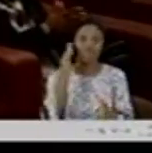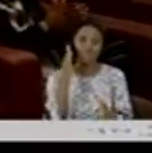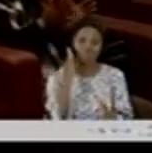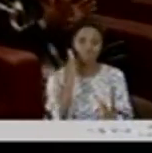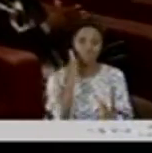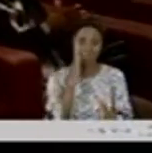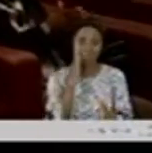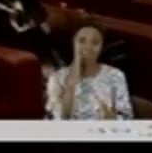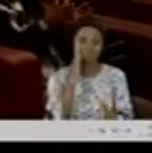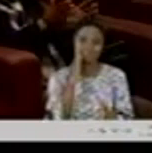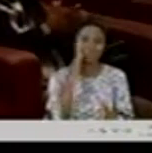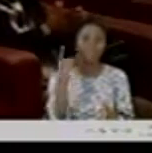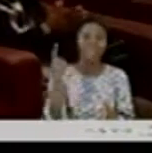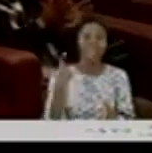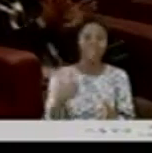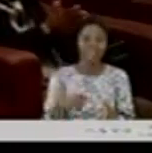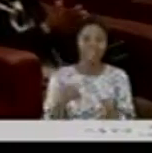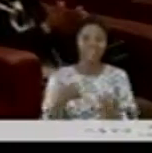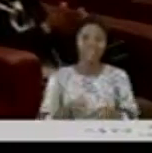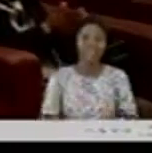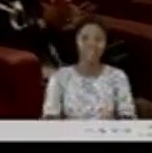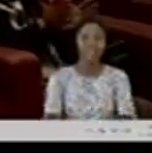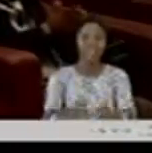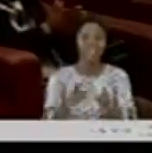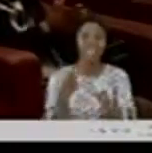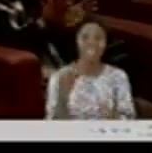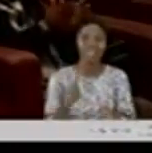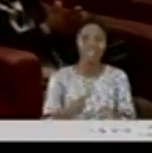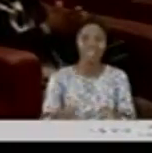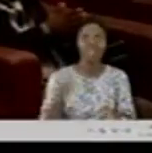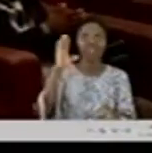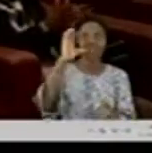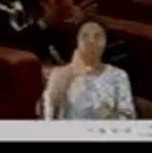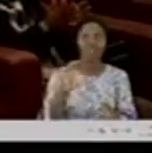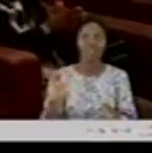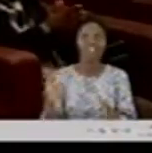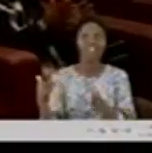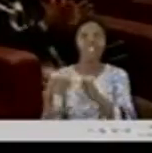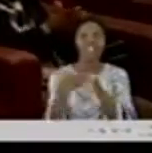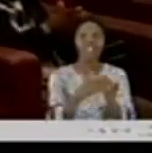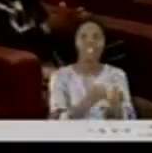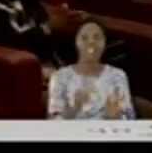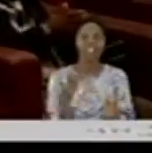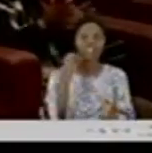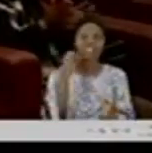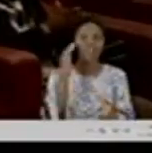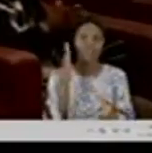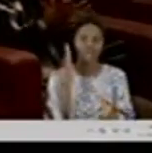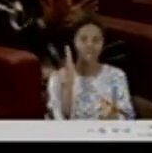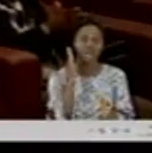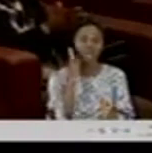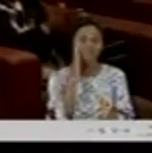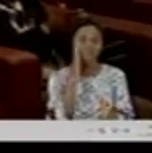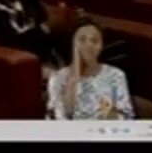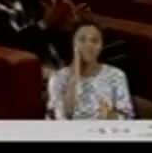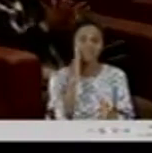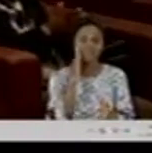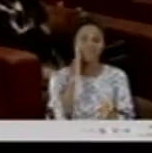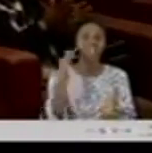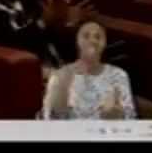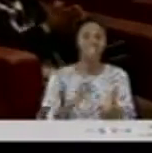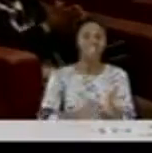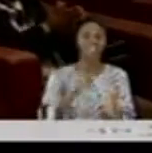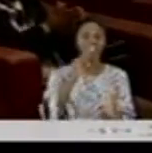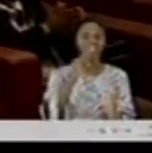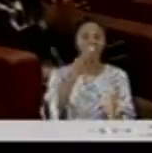leads home. The way of the cross leads